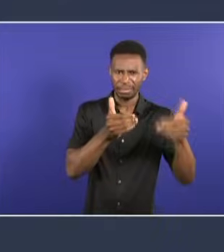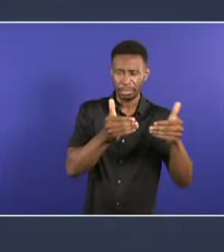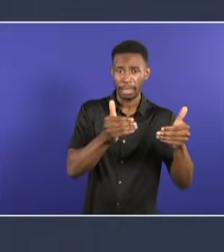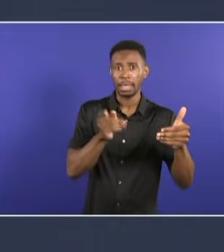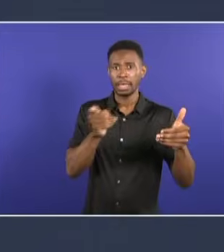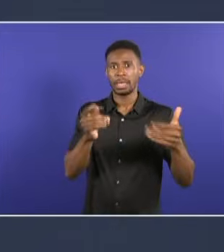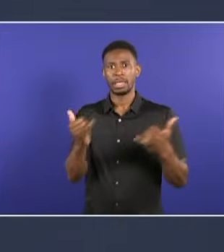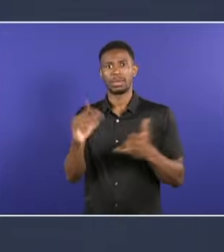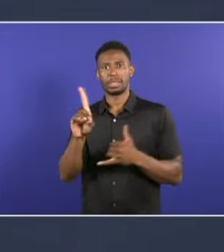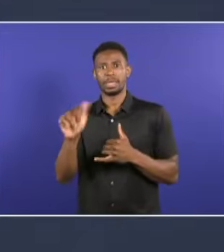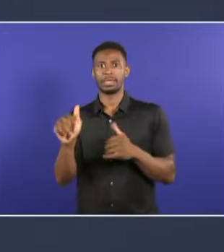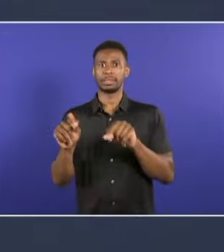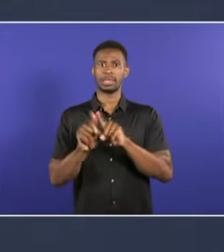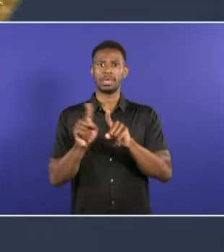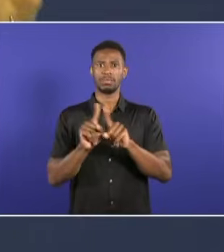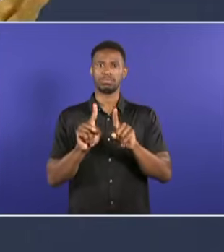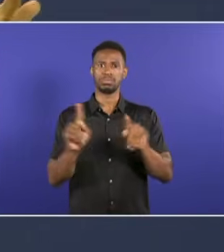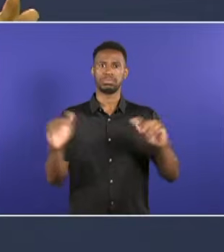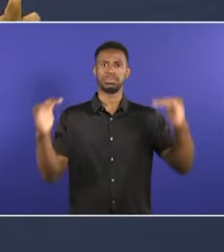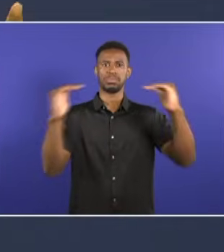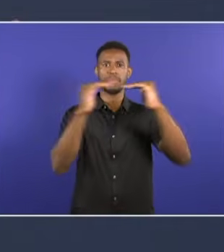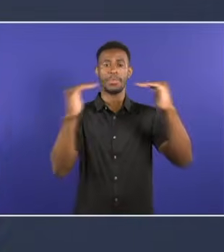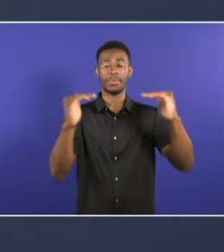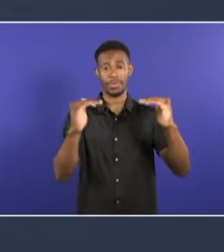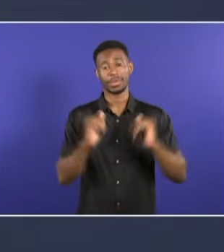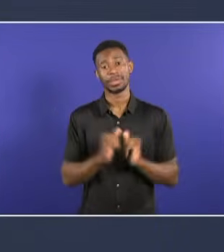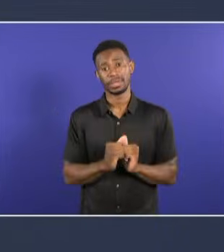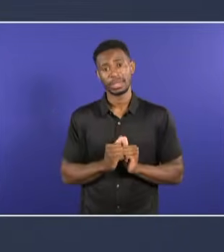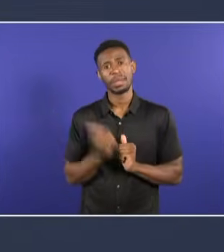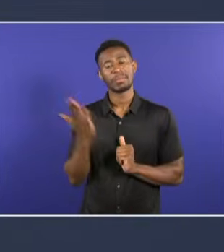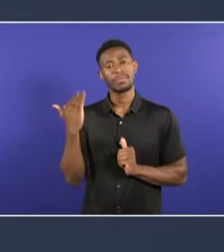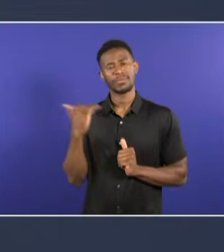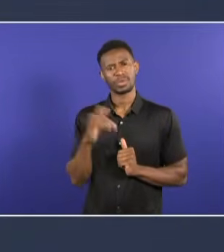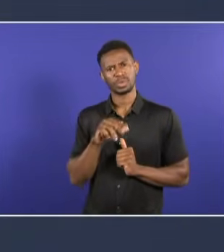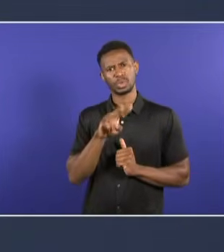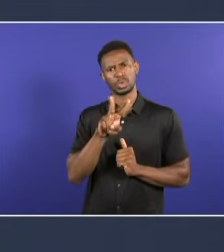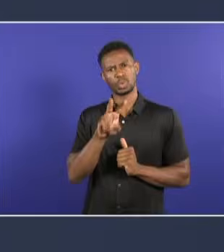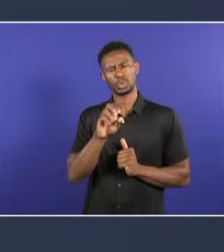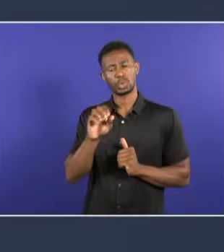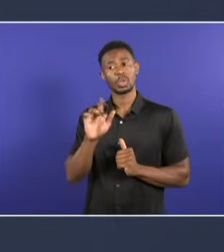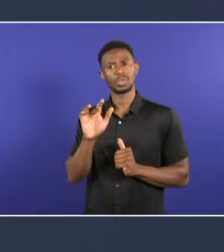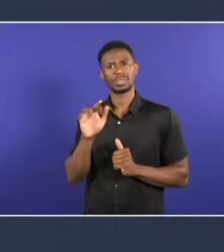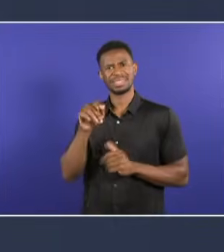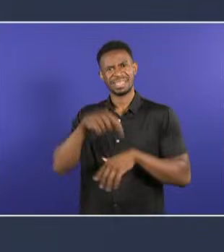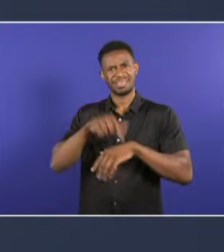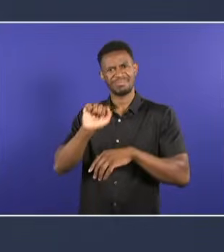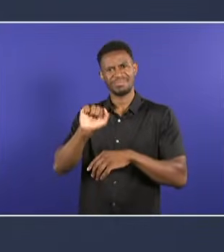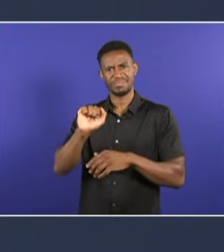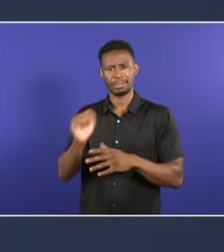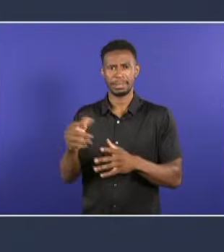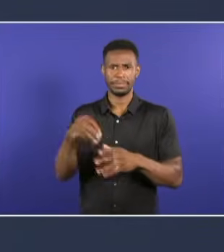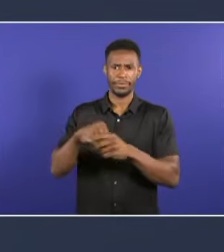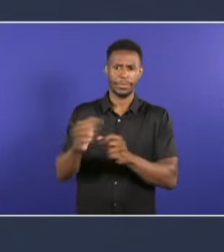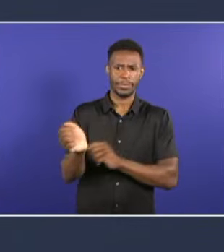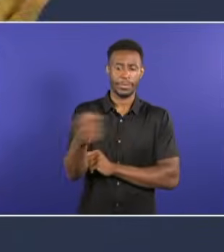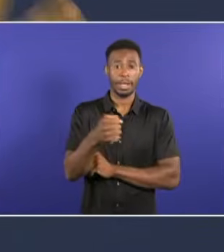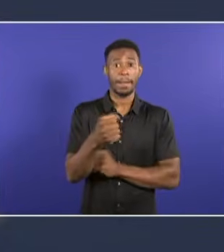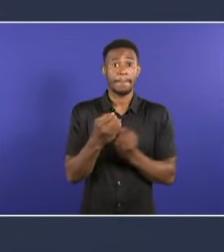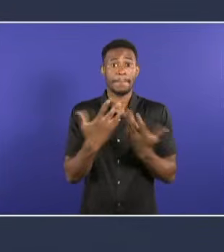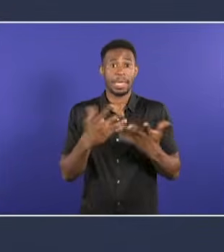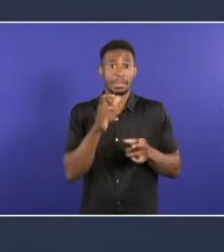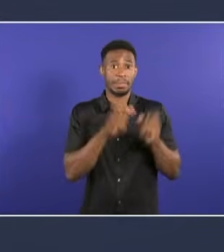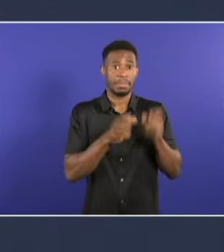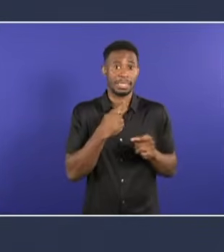When he became leader in 2029, we faced a difficult time. We remember it well. Many commentators predicted the decline and even